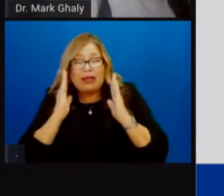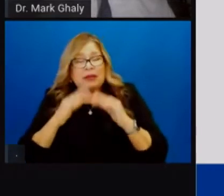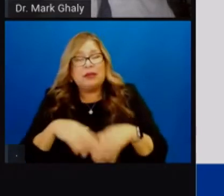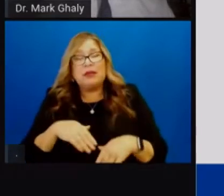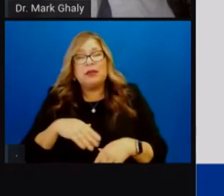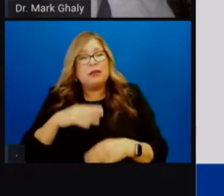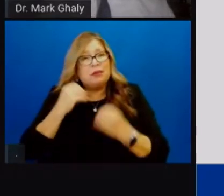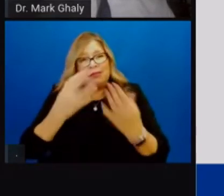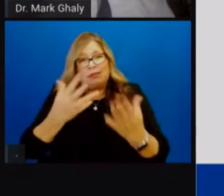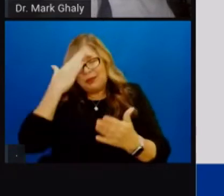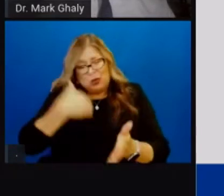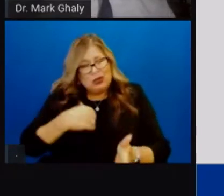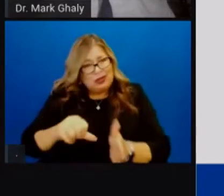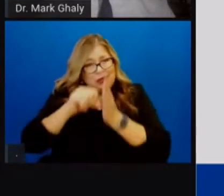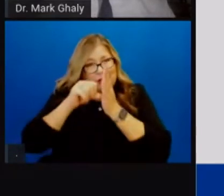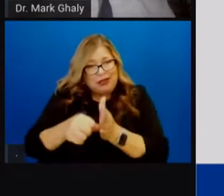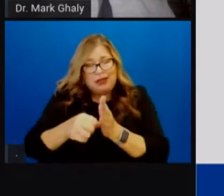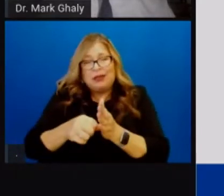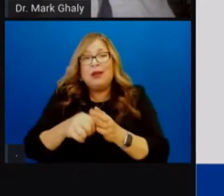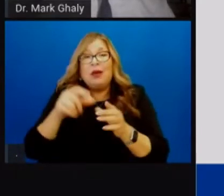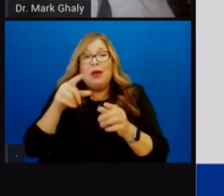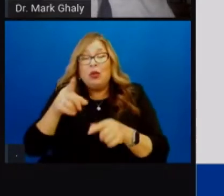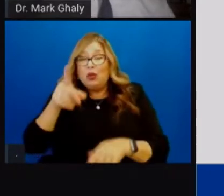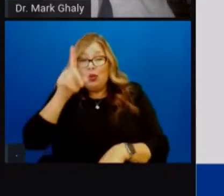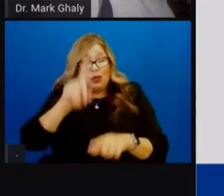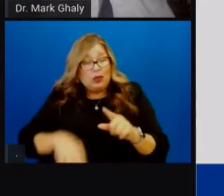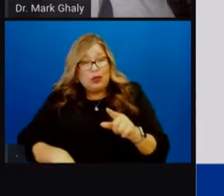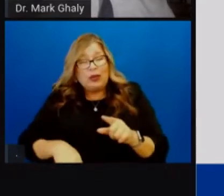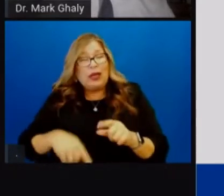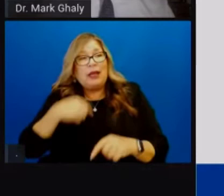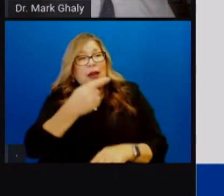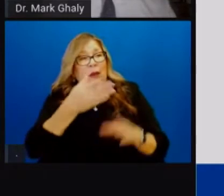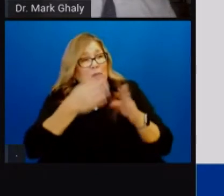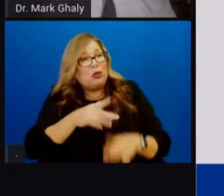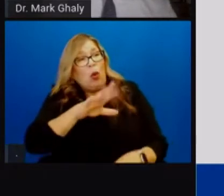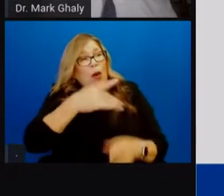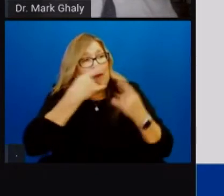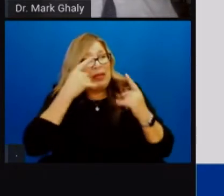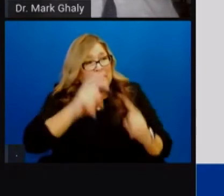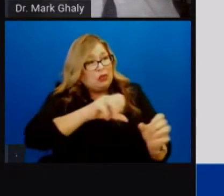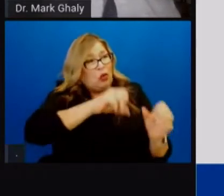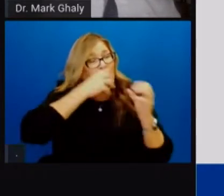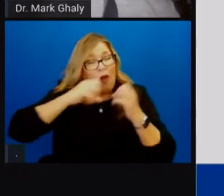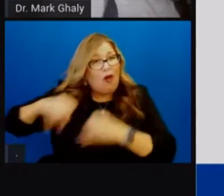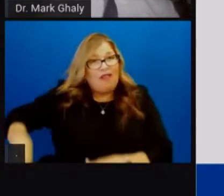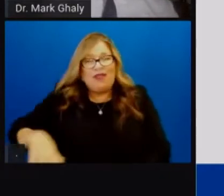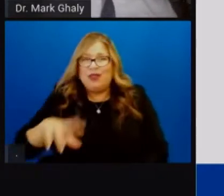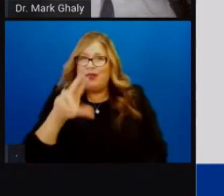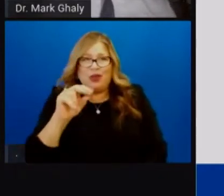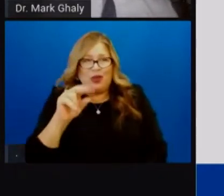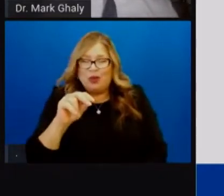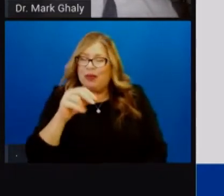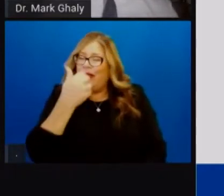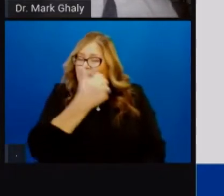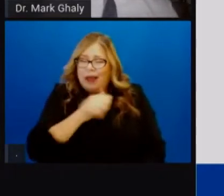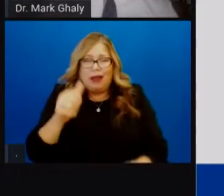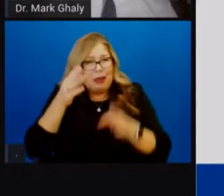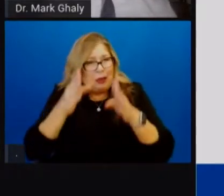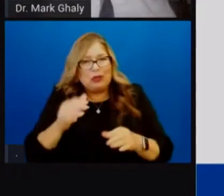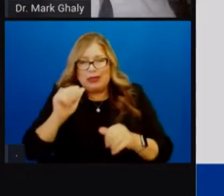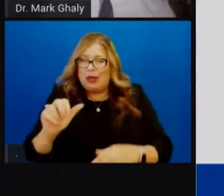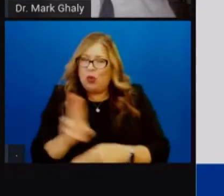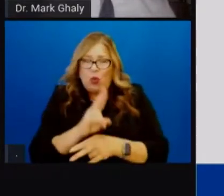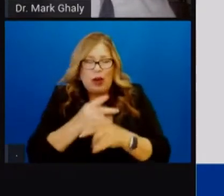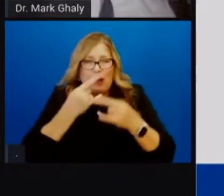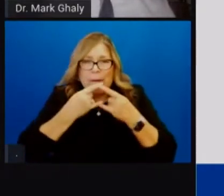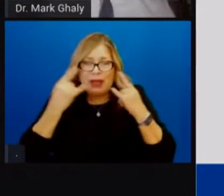mask as a condition of participation in an activity or an entry into a business or into a school. We know that there has been a lot of